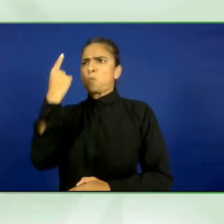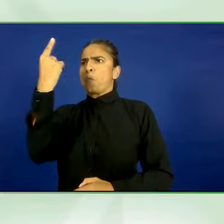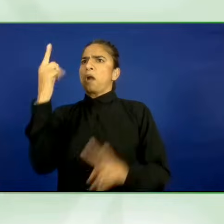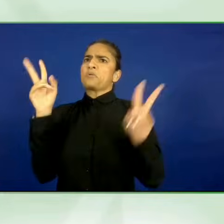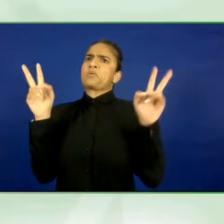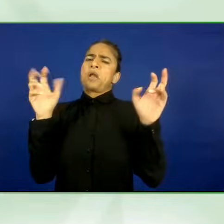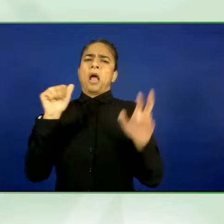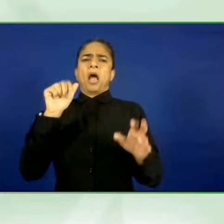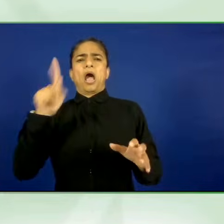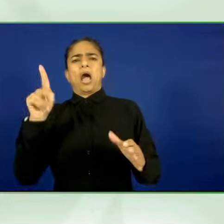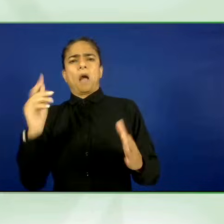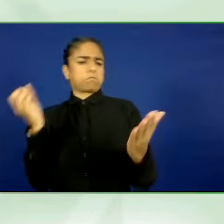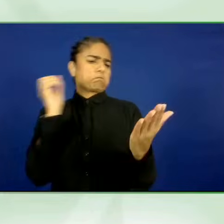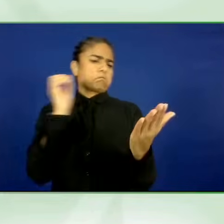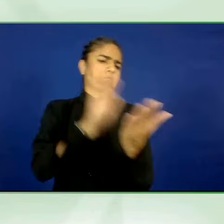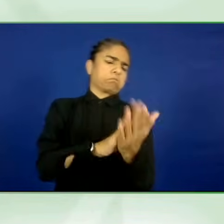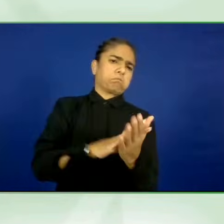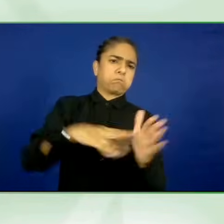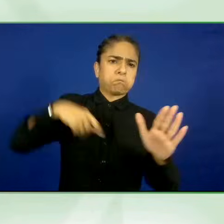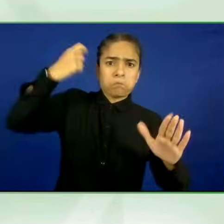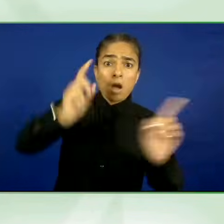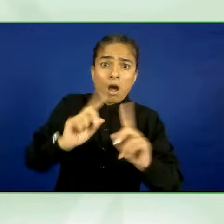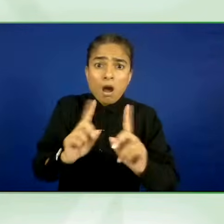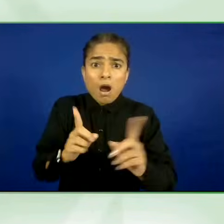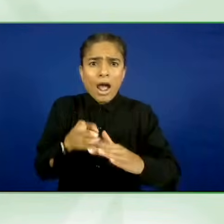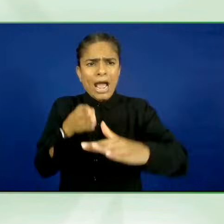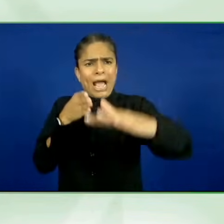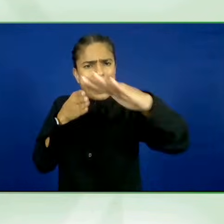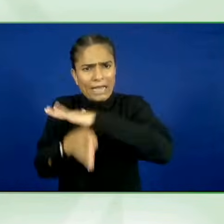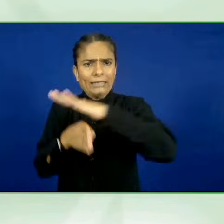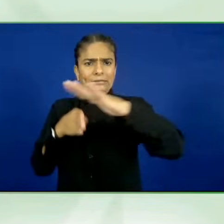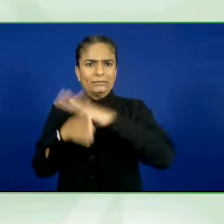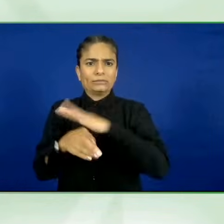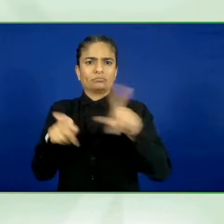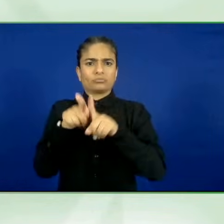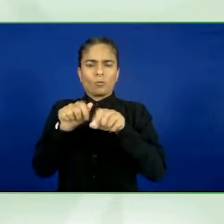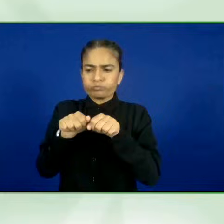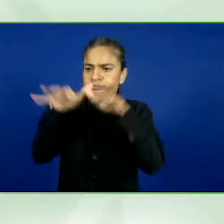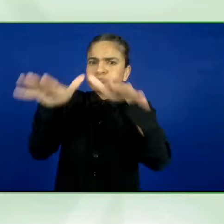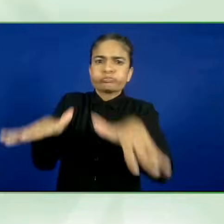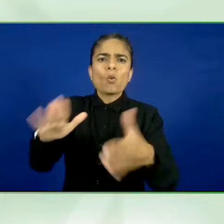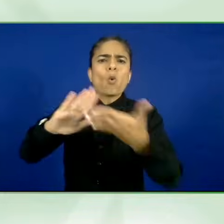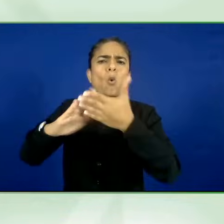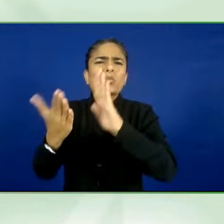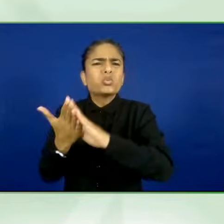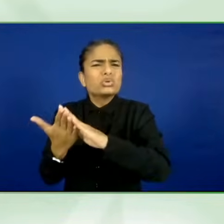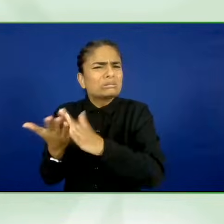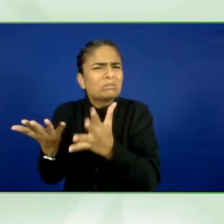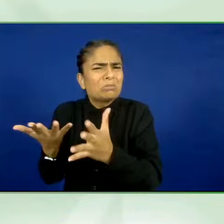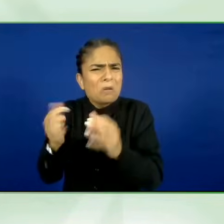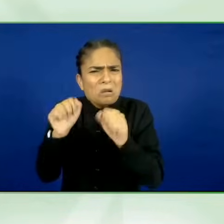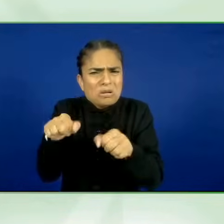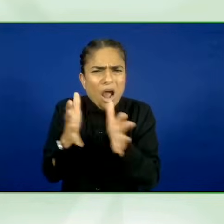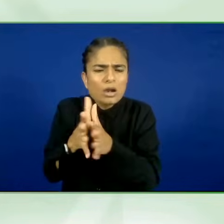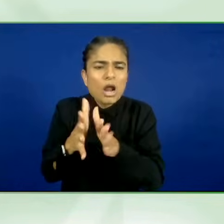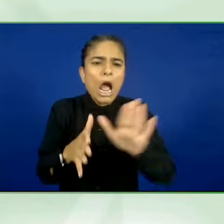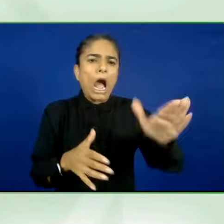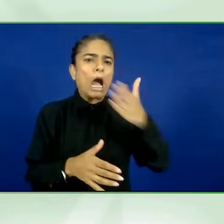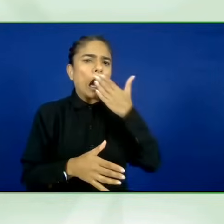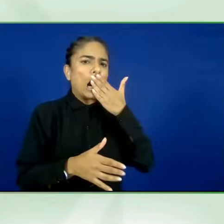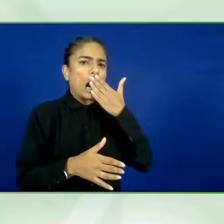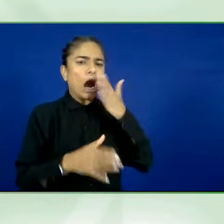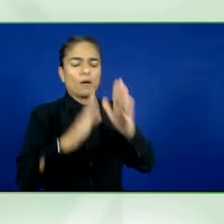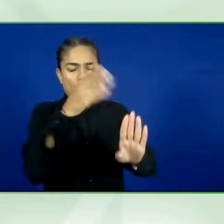Could you share a little bit of that, about that? Sorry. So like we earlier mentioned, that India is home to world's 50% blind